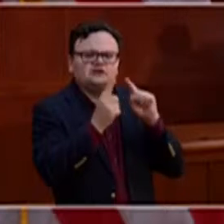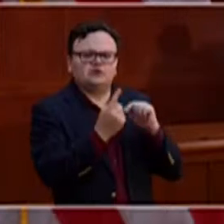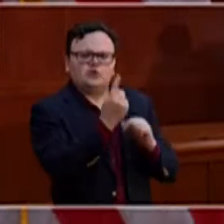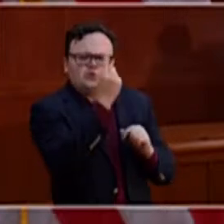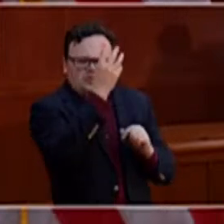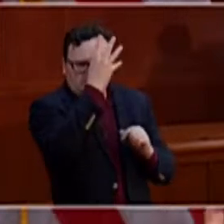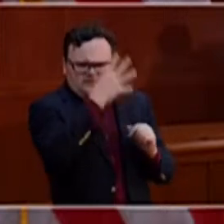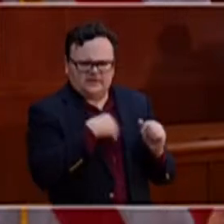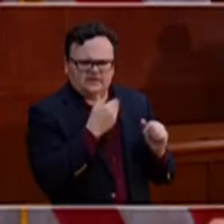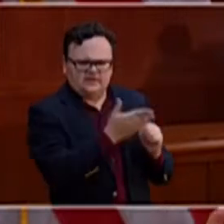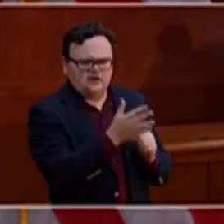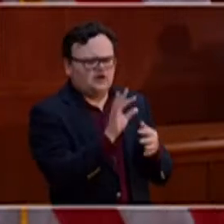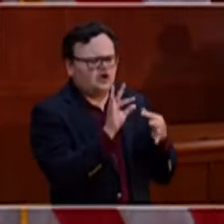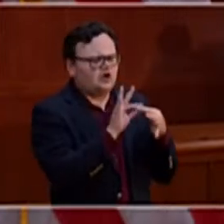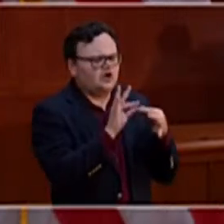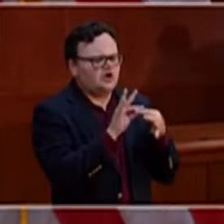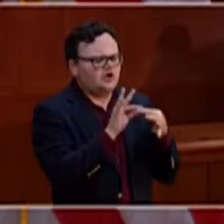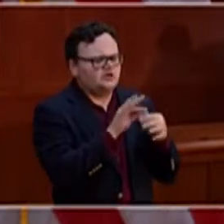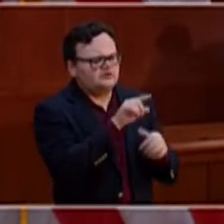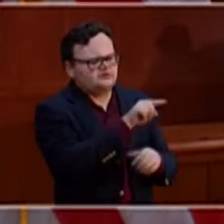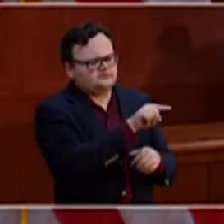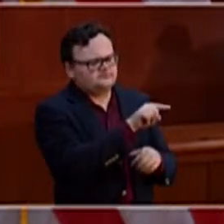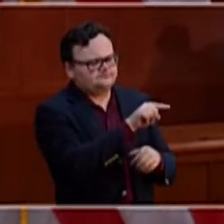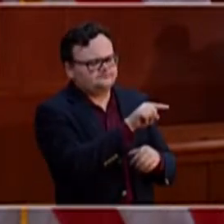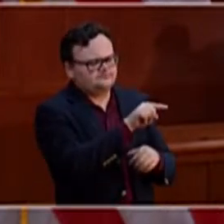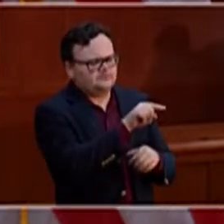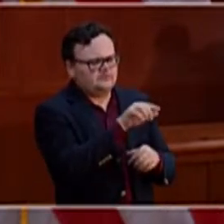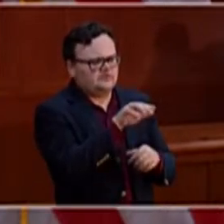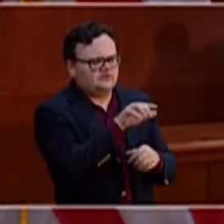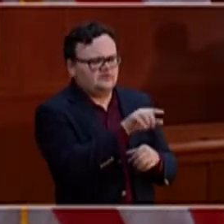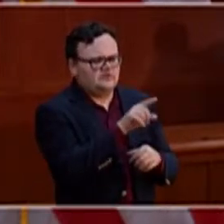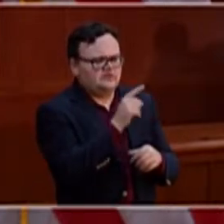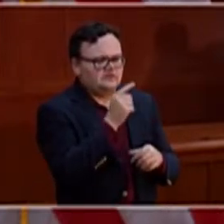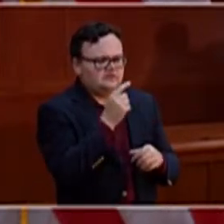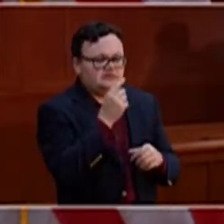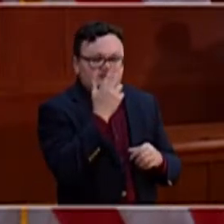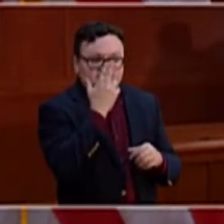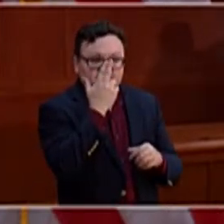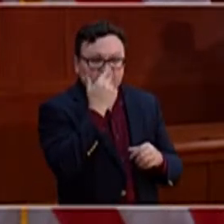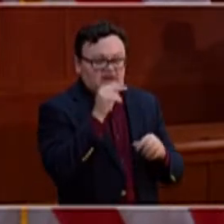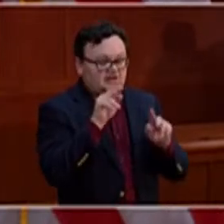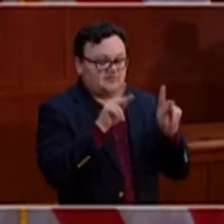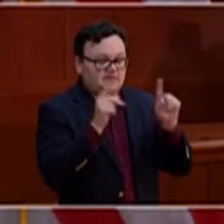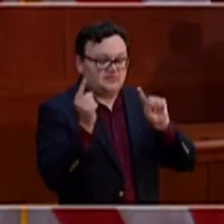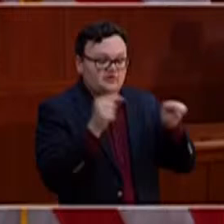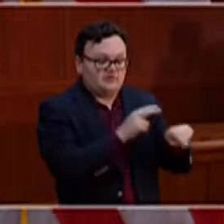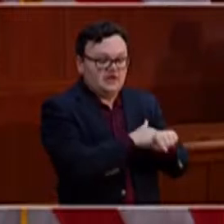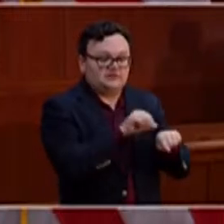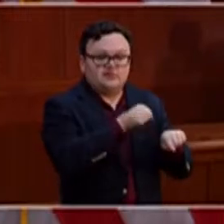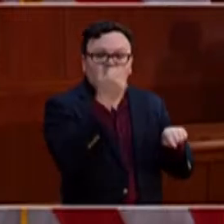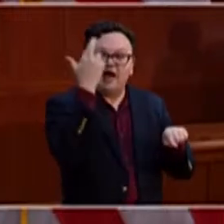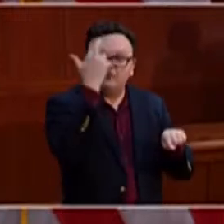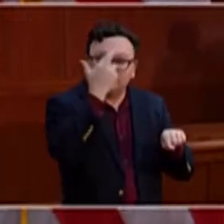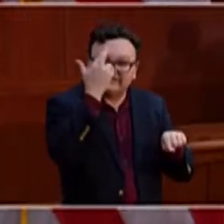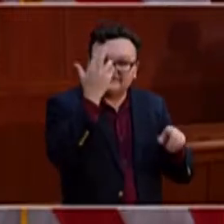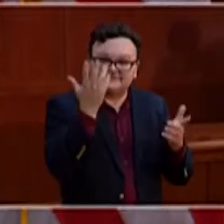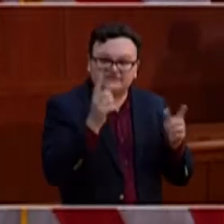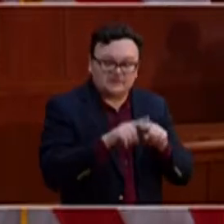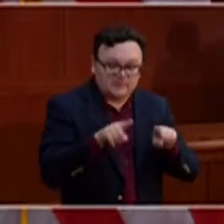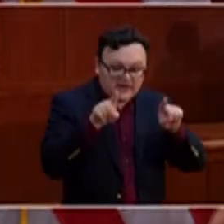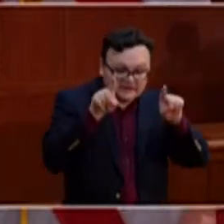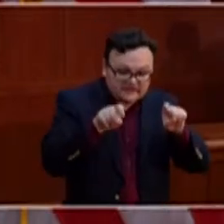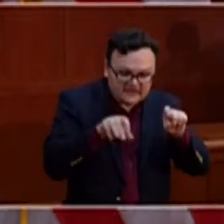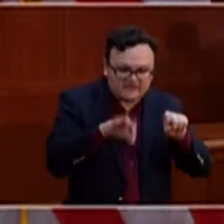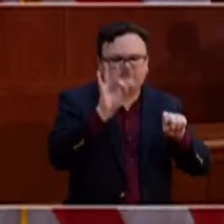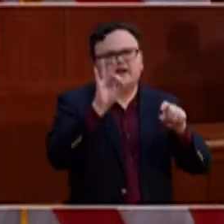30 and 40% of their COVID positive patients are actually hospitalized for something else, not for COVID. But just the fact that they have